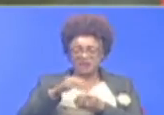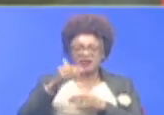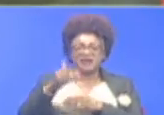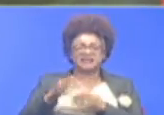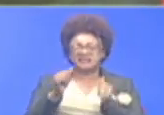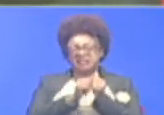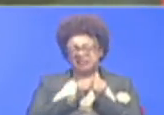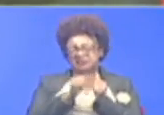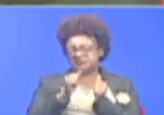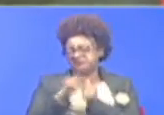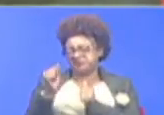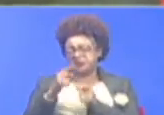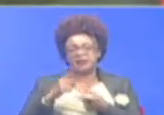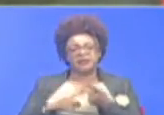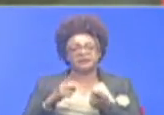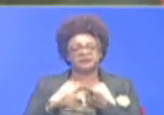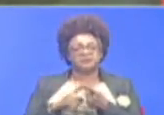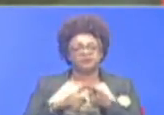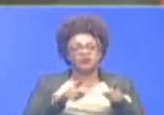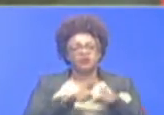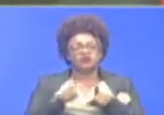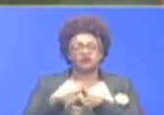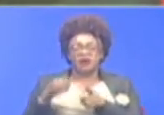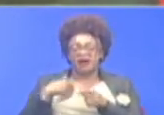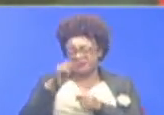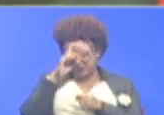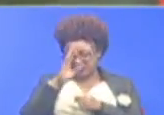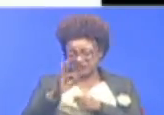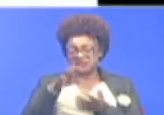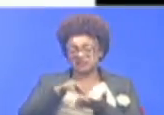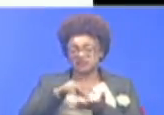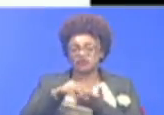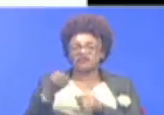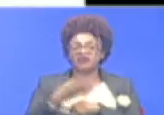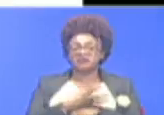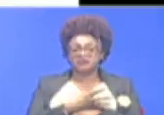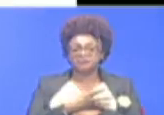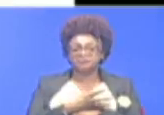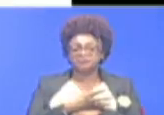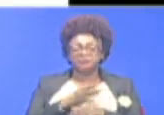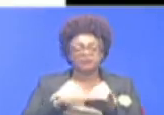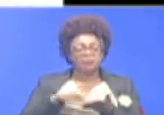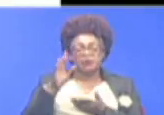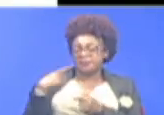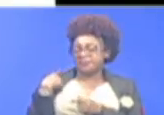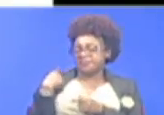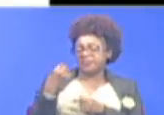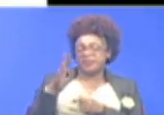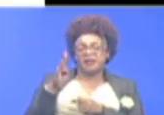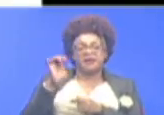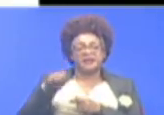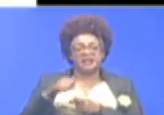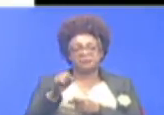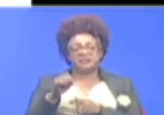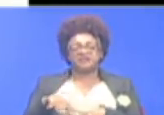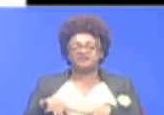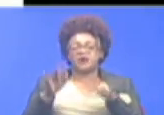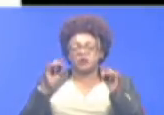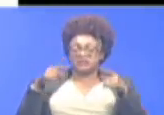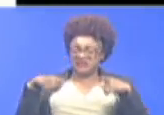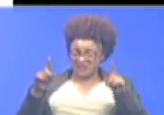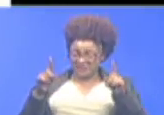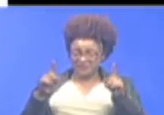15 years, we'll also have serious cases of cancer. Even more recently, KEBS has found itself at the heart